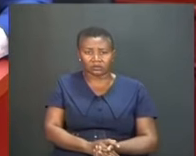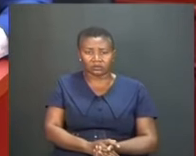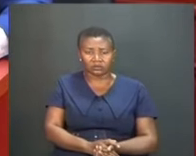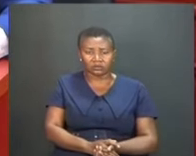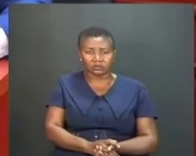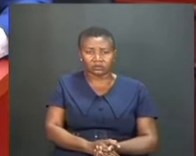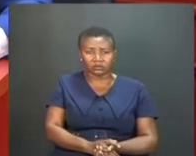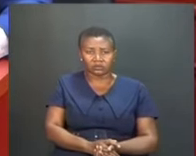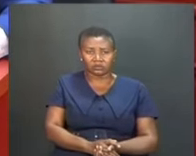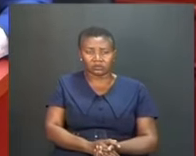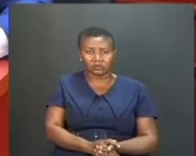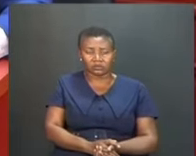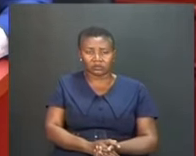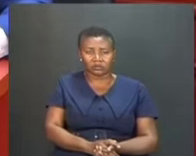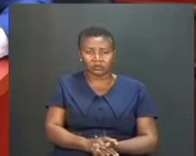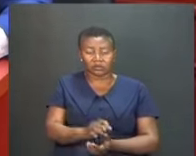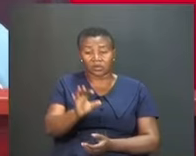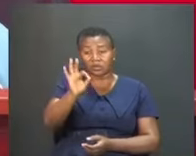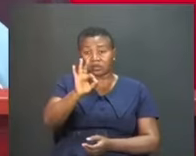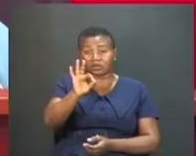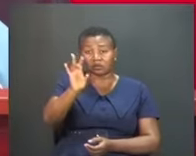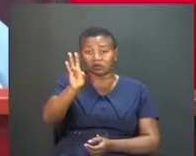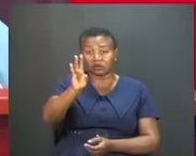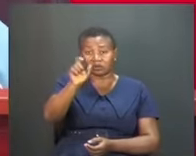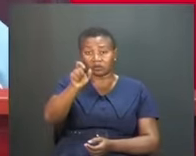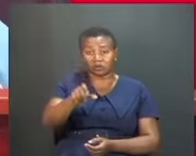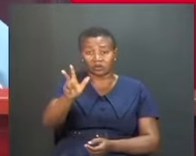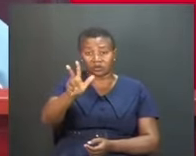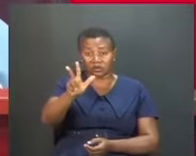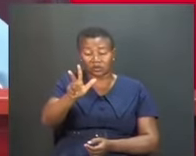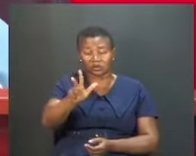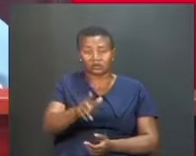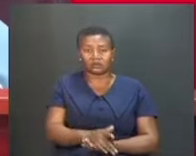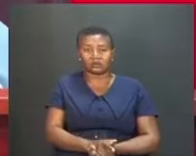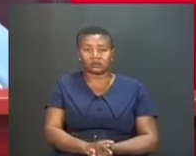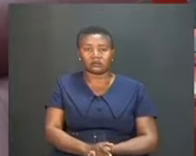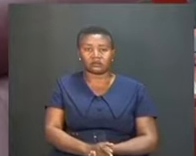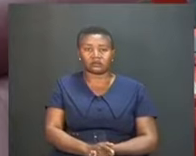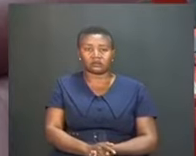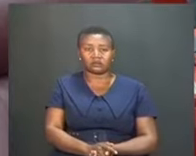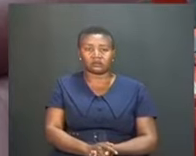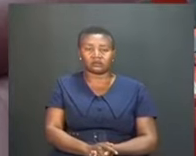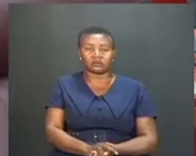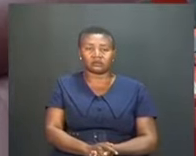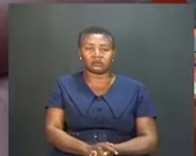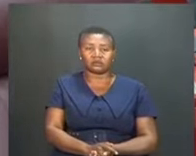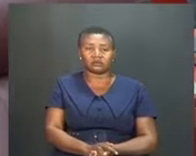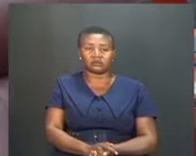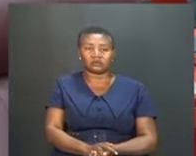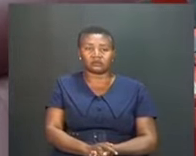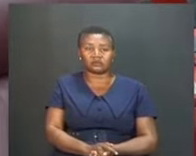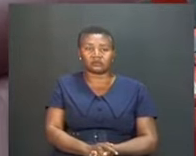So we are order 97.3. 3. Yes. A short Now, explanation.